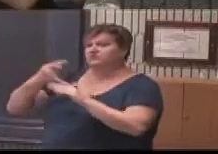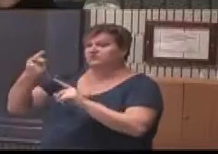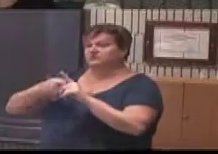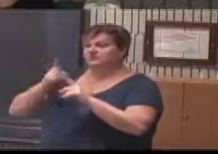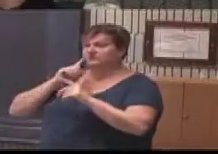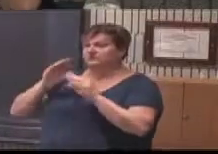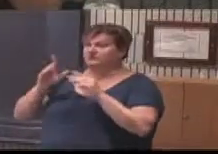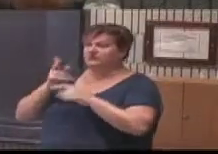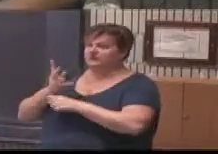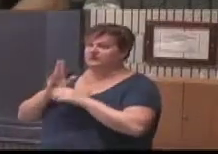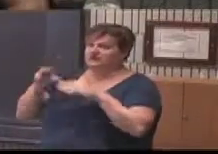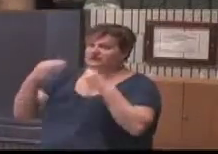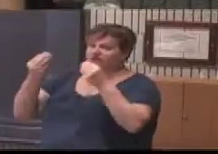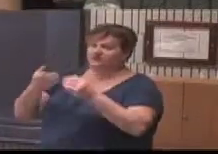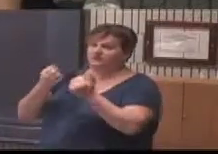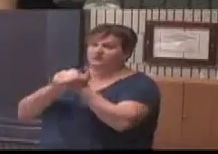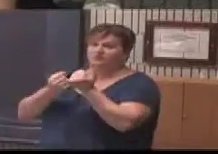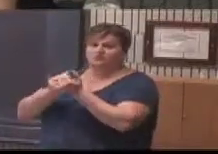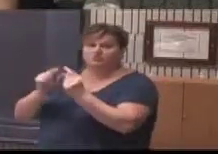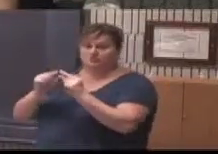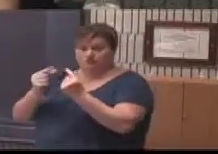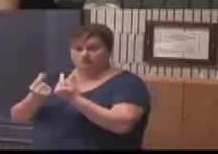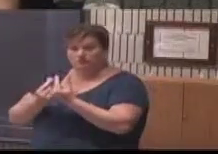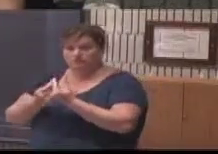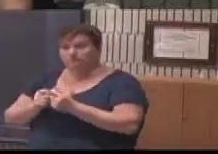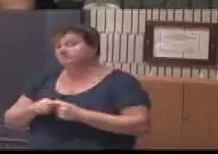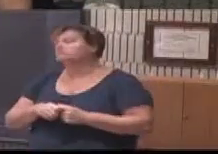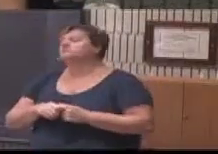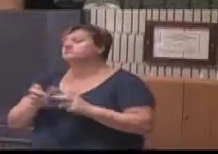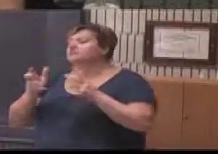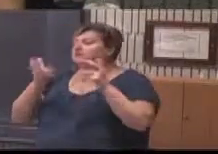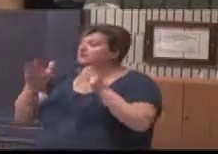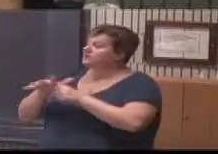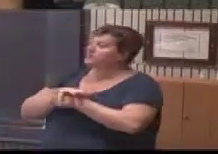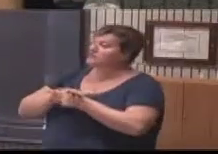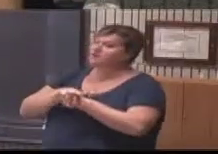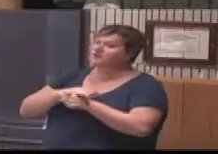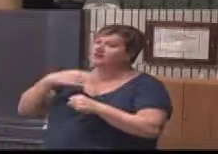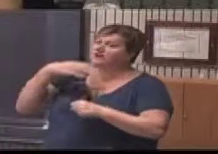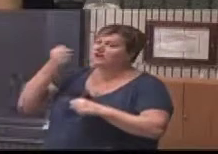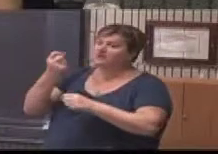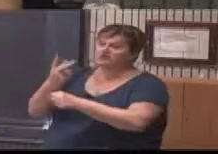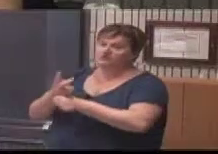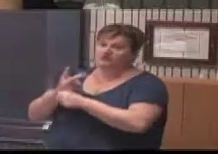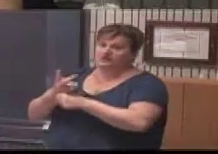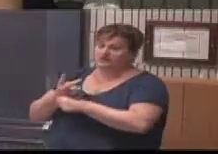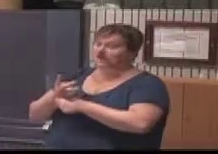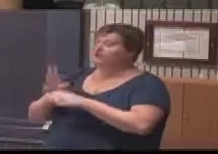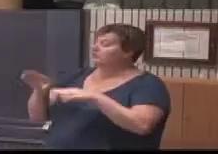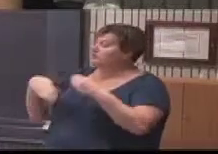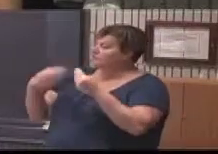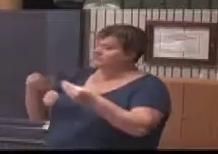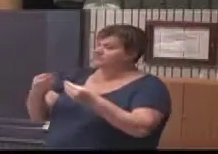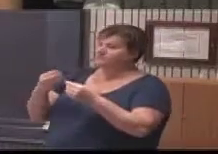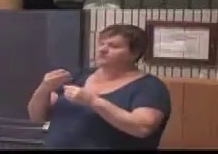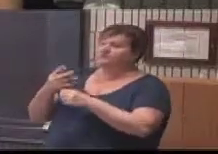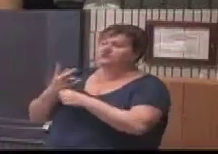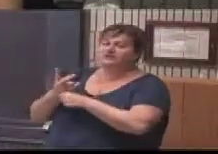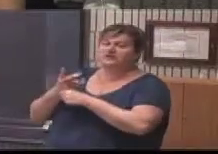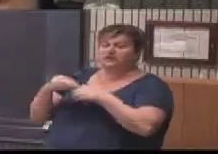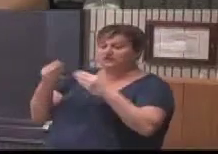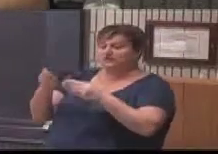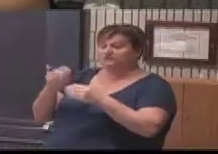for a caregiver support group. A lot of the local elder care agencies also offer caregiver support groups.